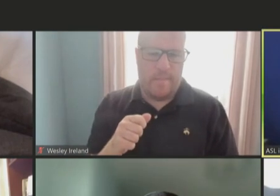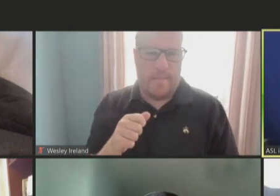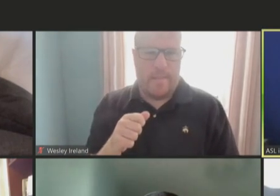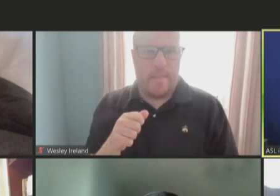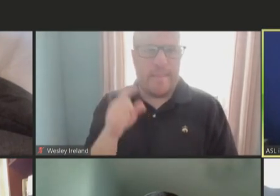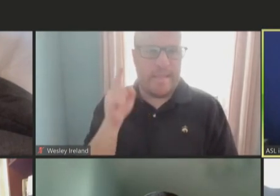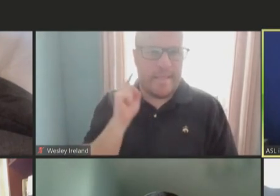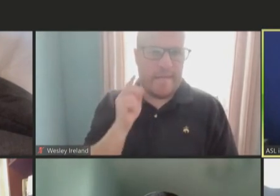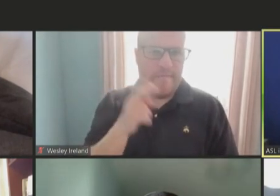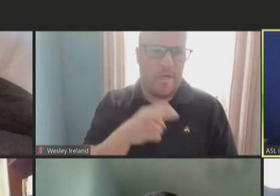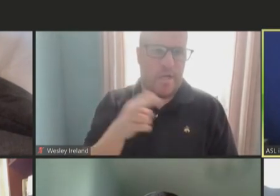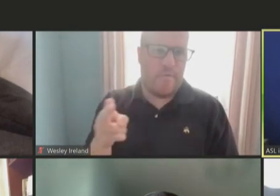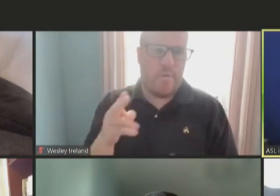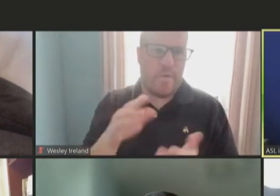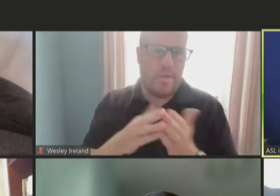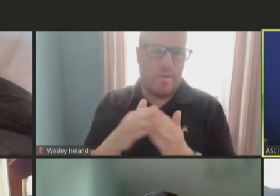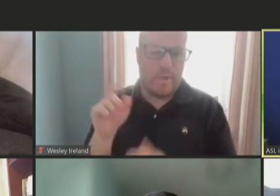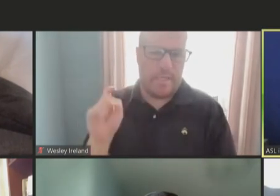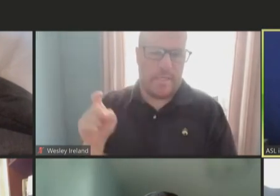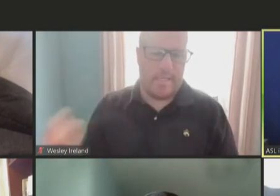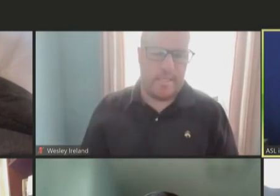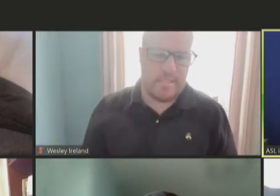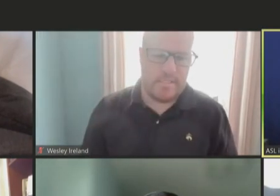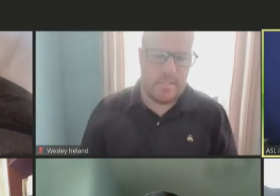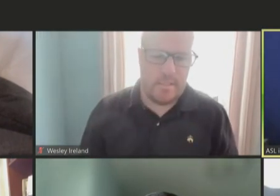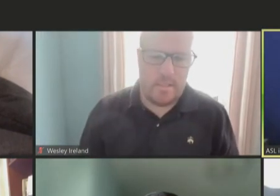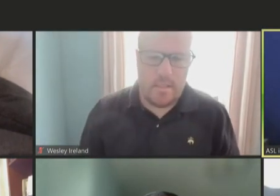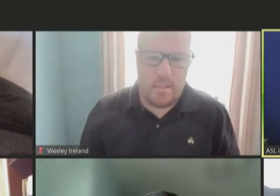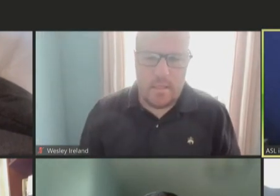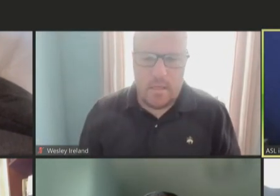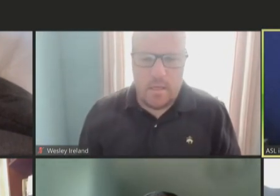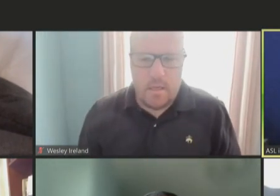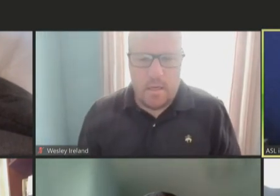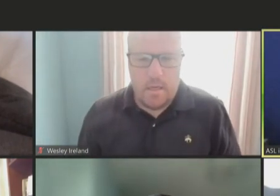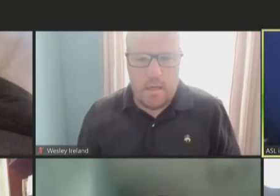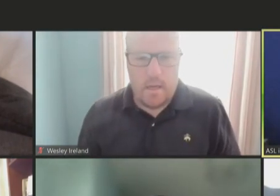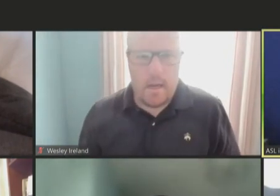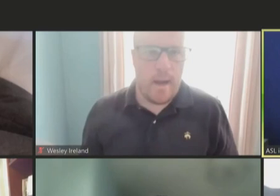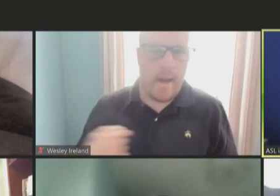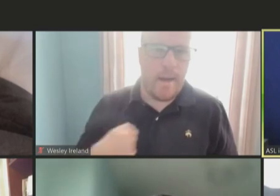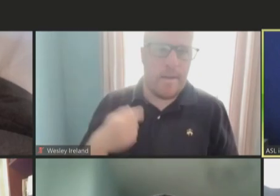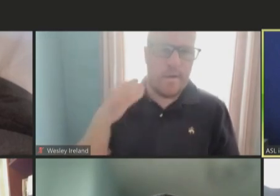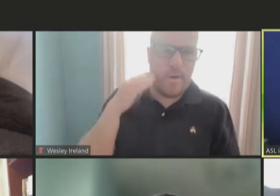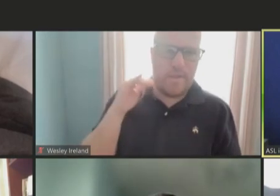them with the deaf and hard of hearing community needs.